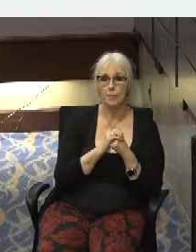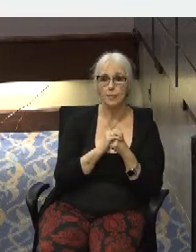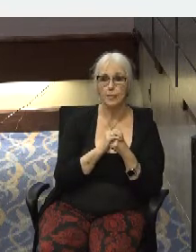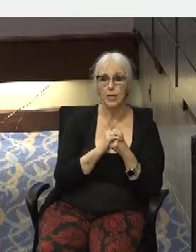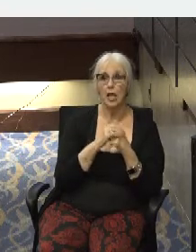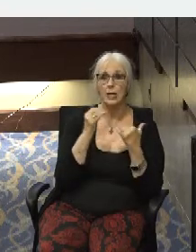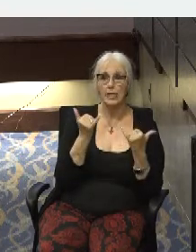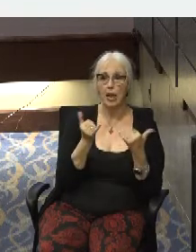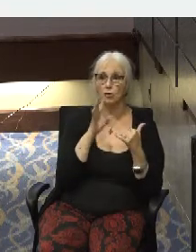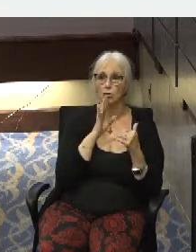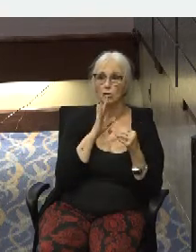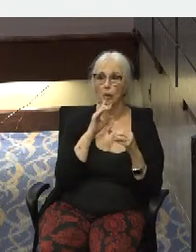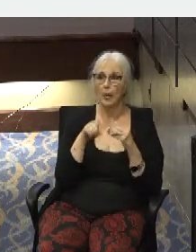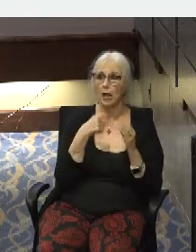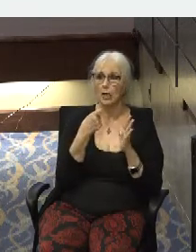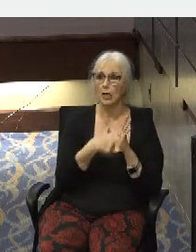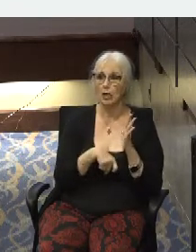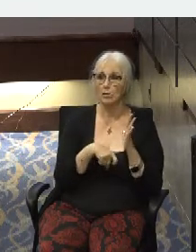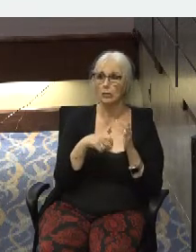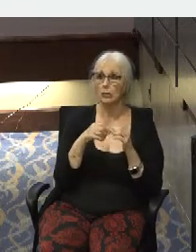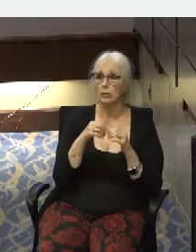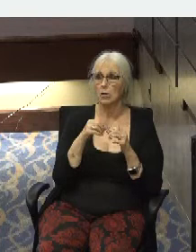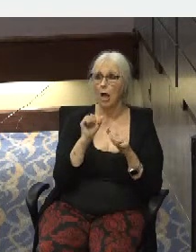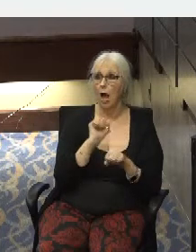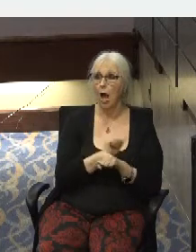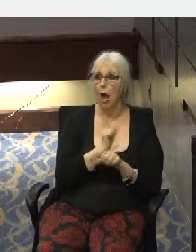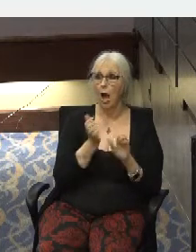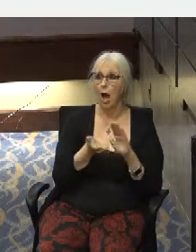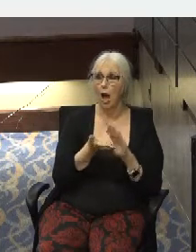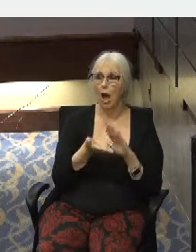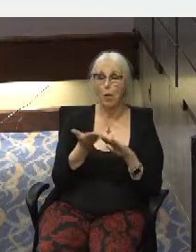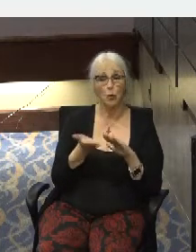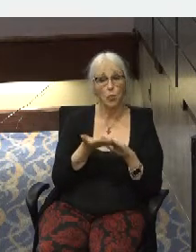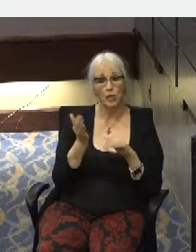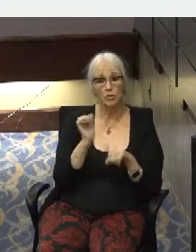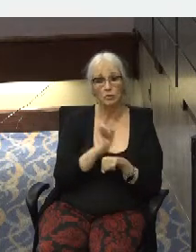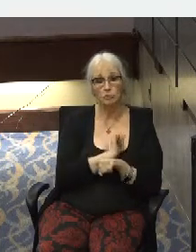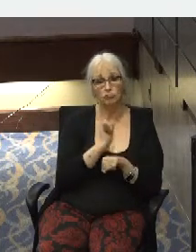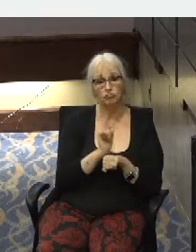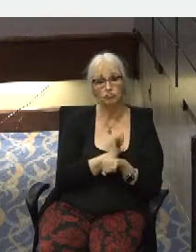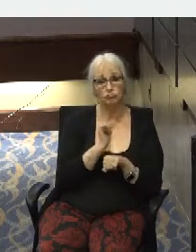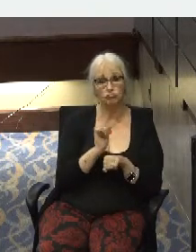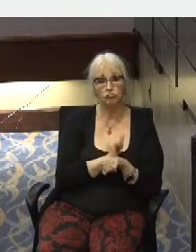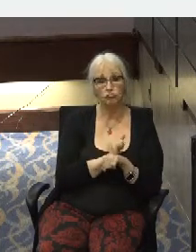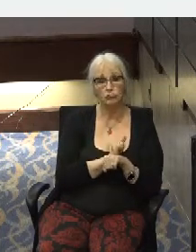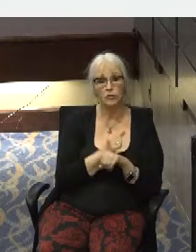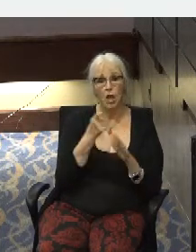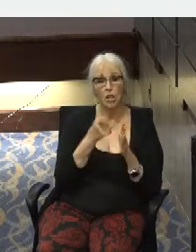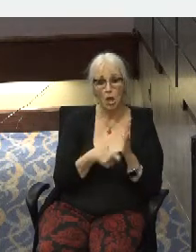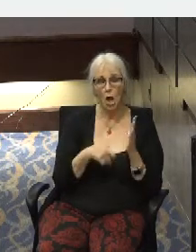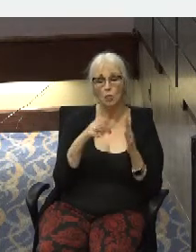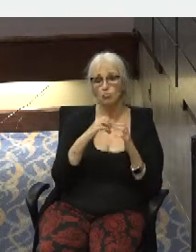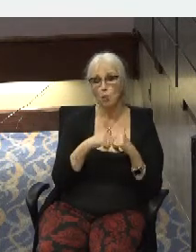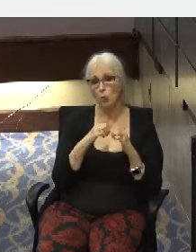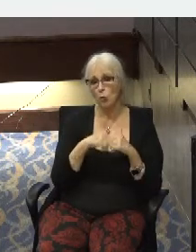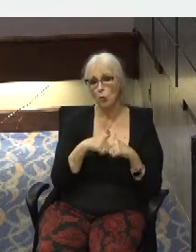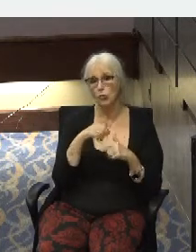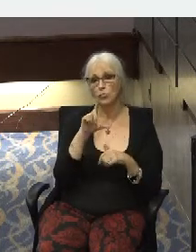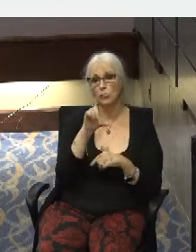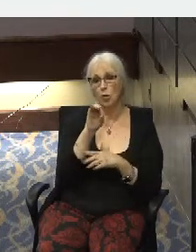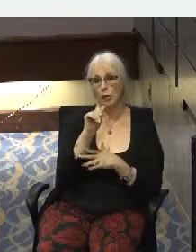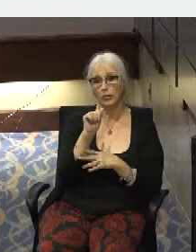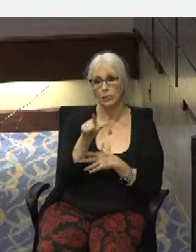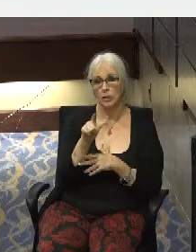So let's talk about costs. So operation costs in front of you are broken down by local share and federal. For the